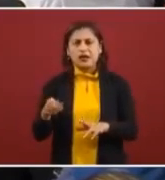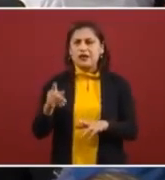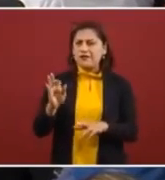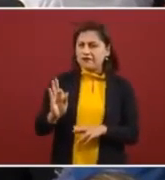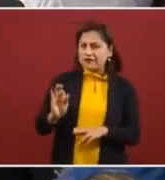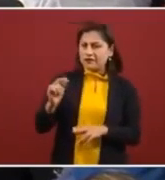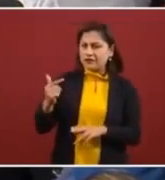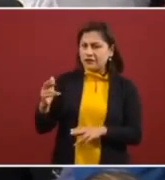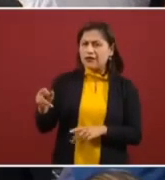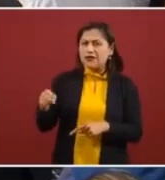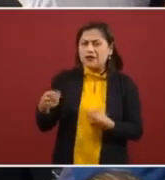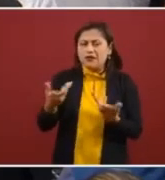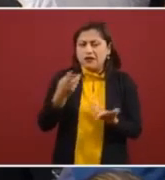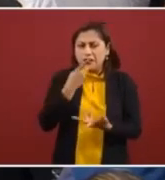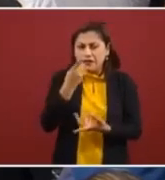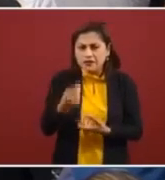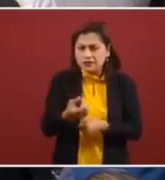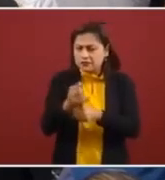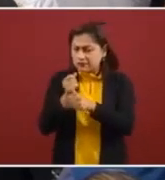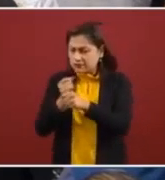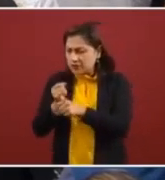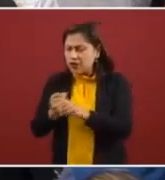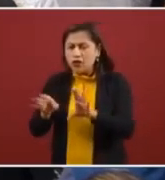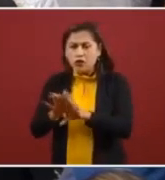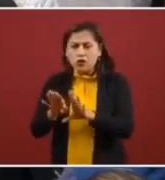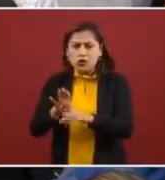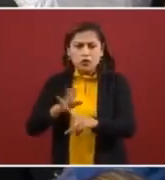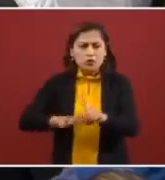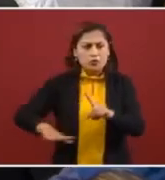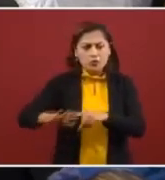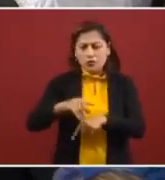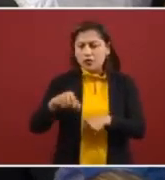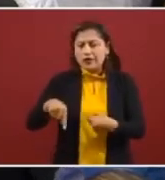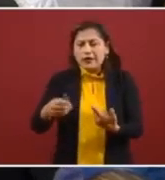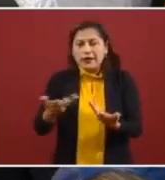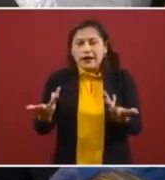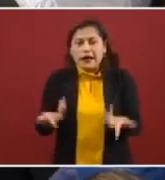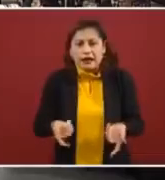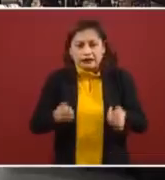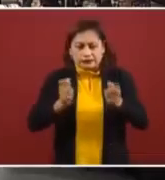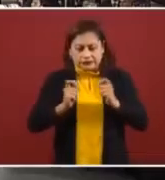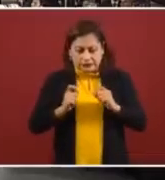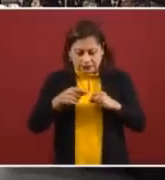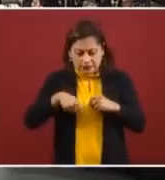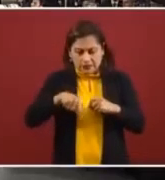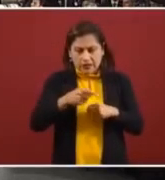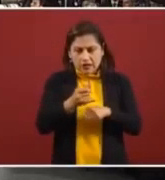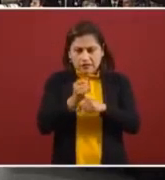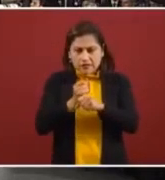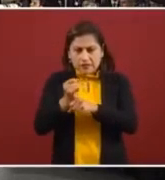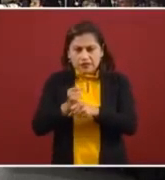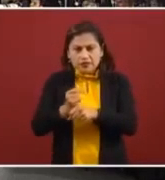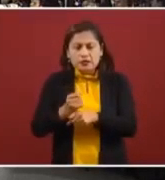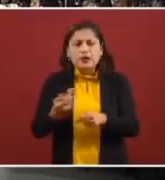resignations, Durazo and this other guy? Why would they do that? They did a good job.